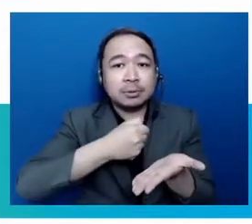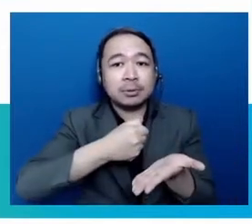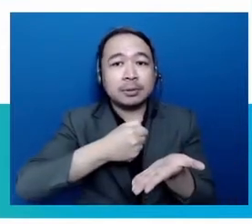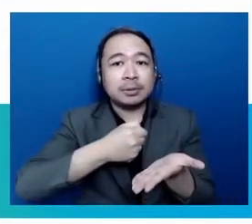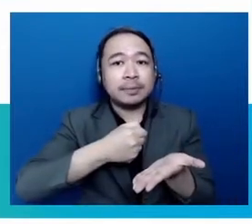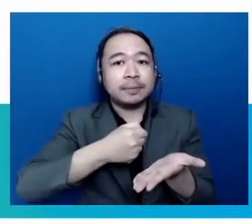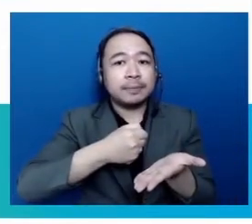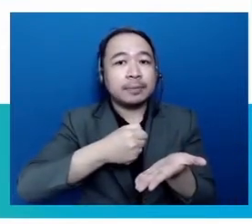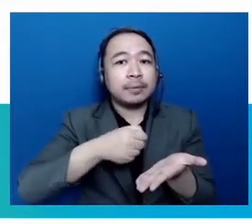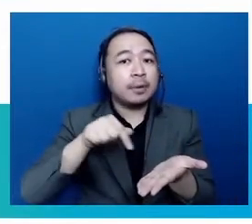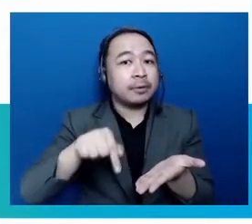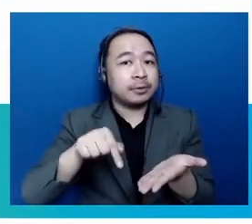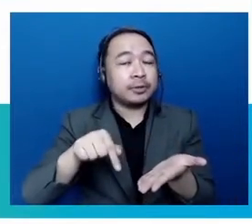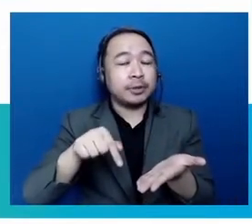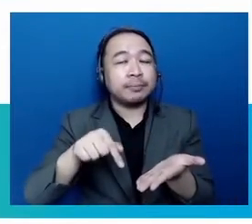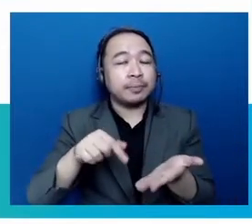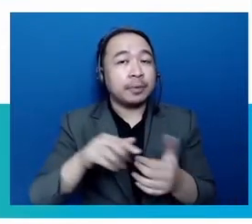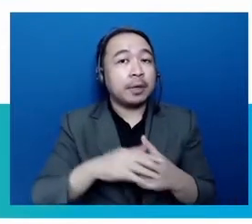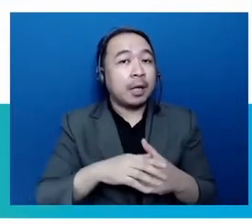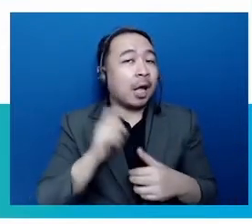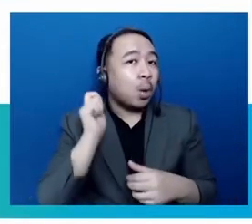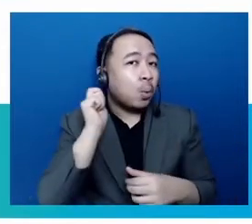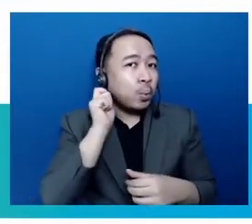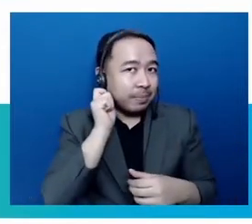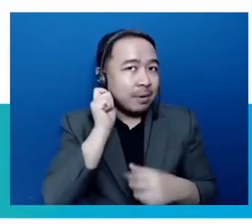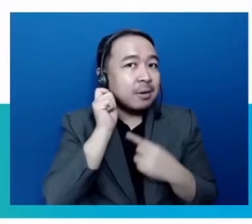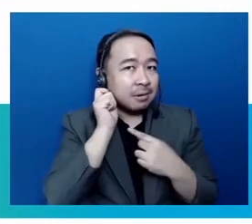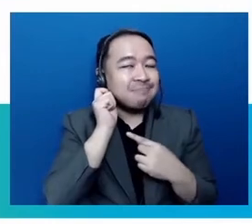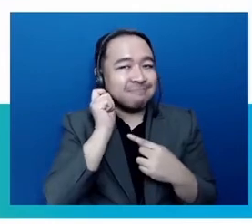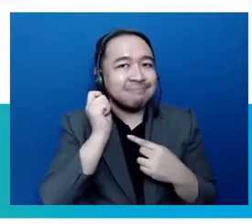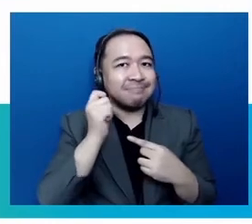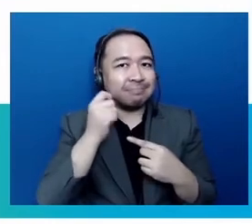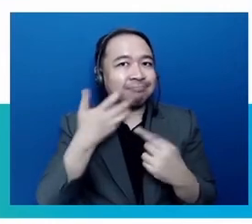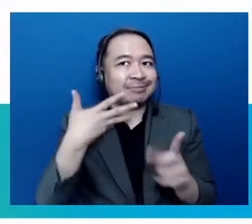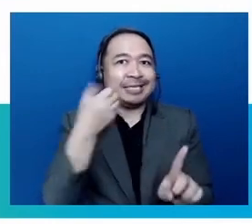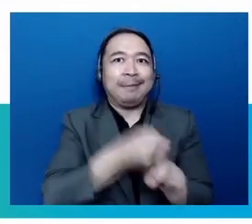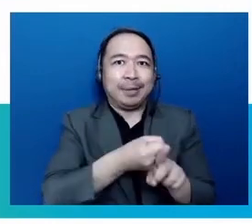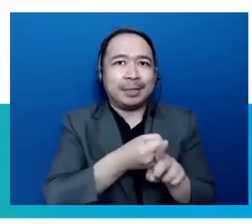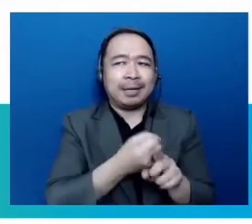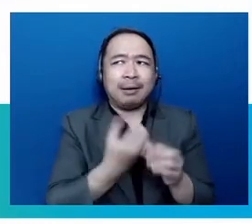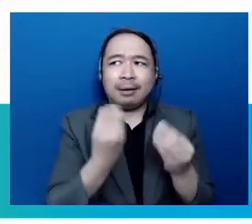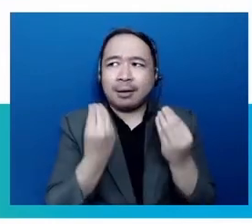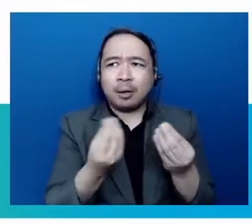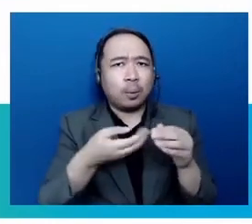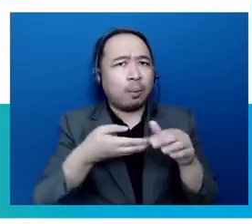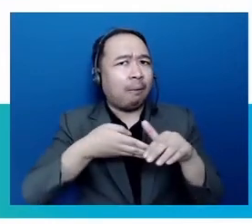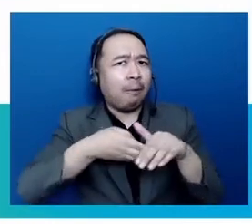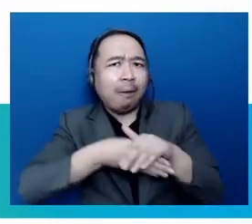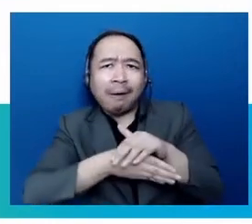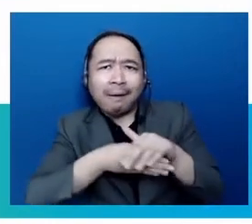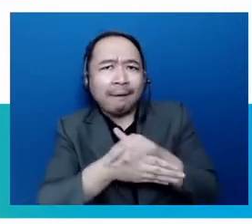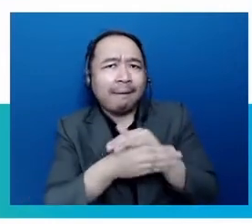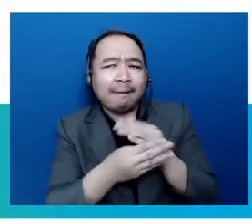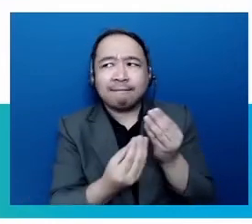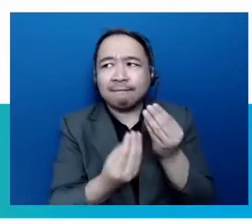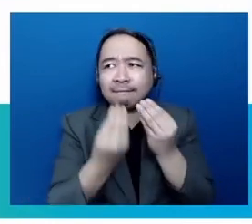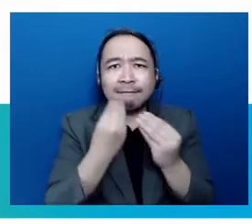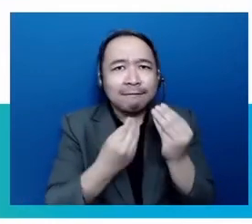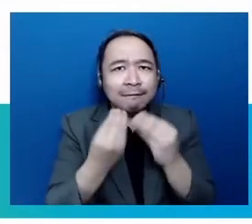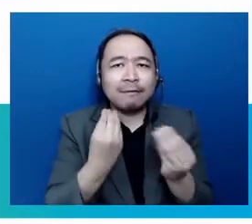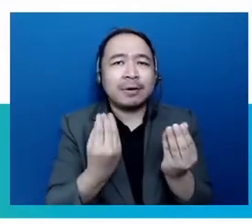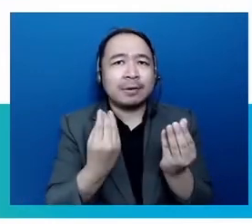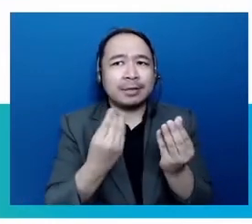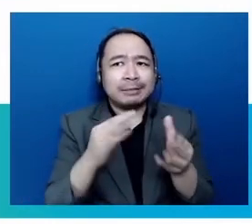that women are being hit hard in terms of accessing food, in terms of their